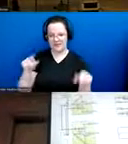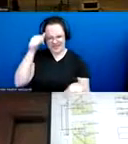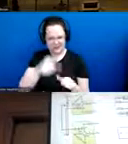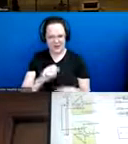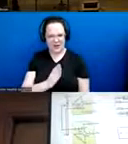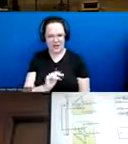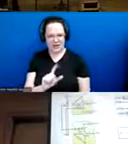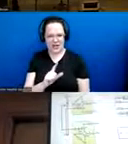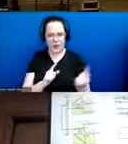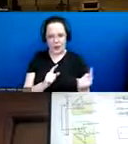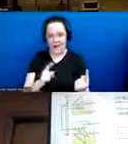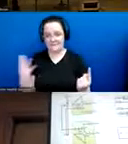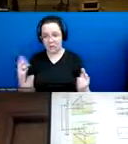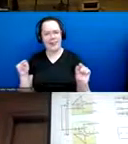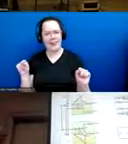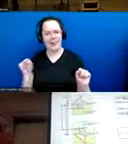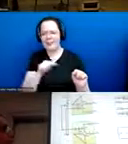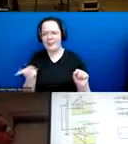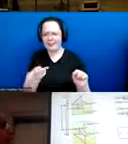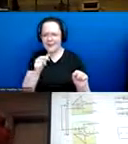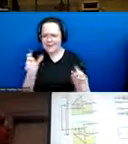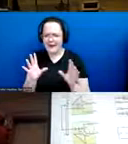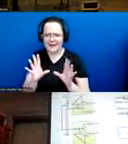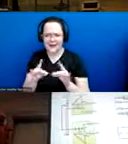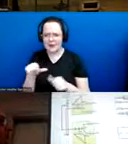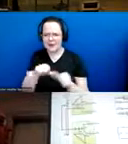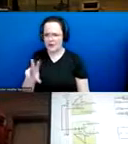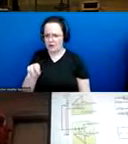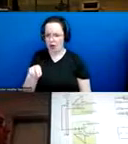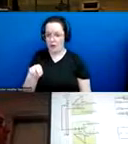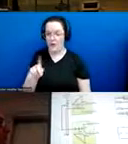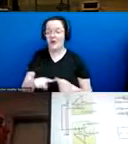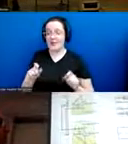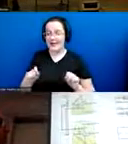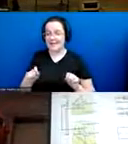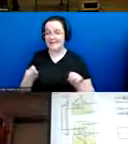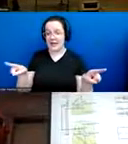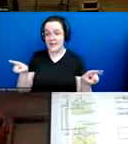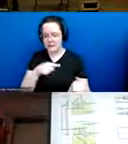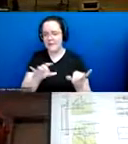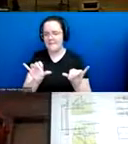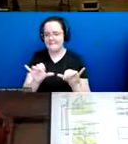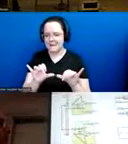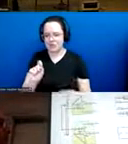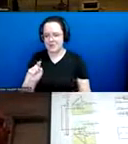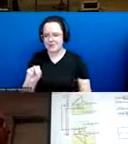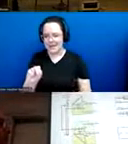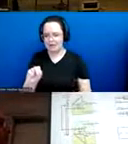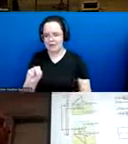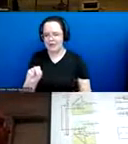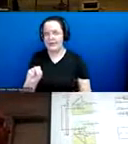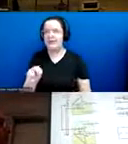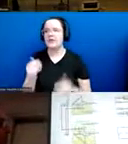4, they are not entangled to each other. And then you send them into this measurement station where they actually go here into a beam